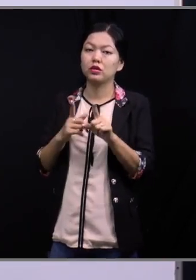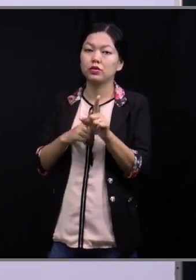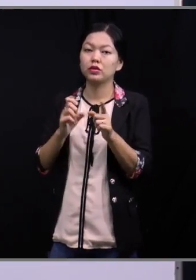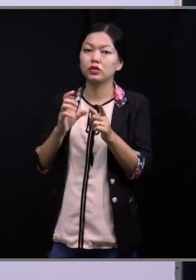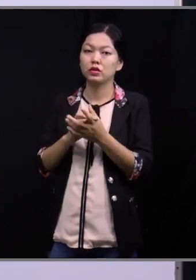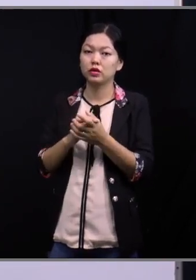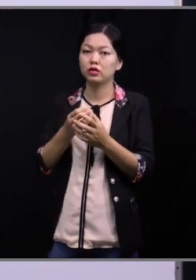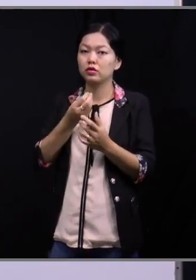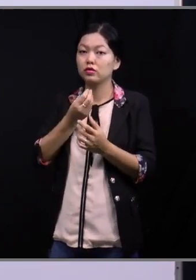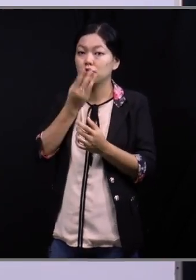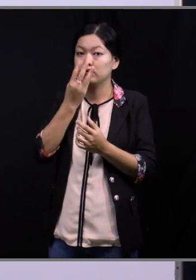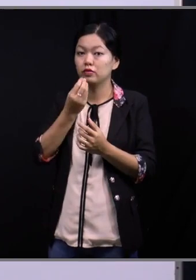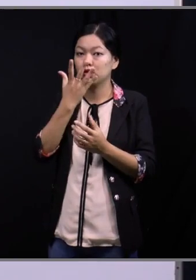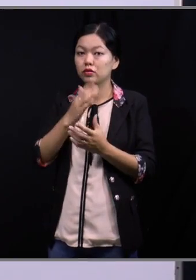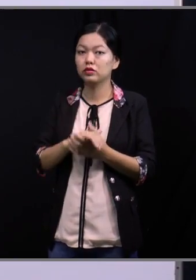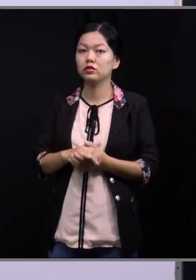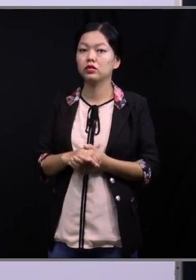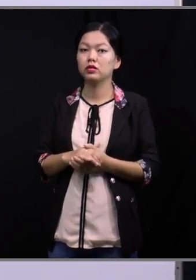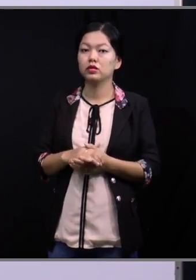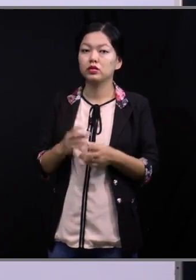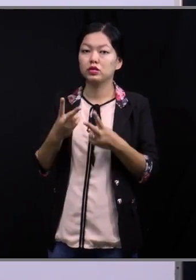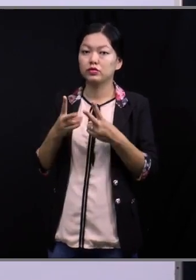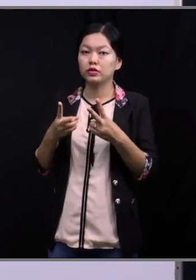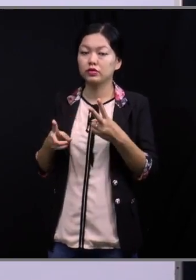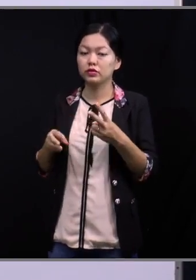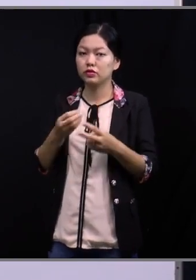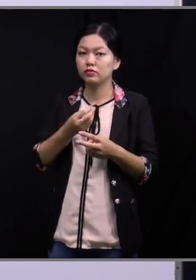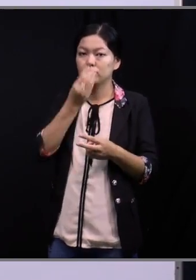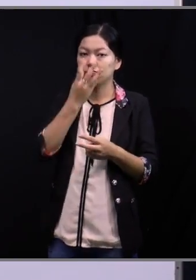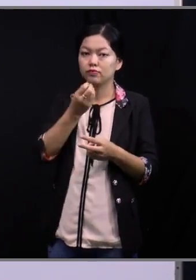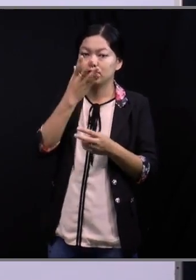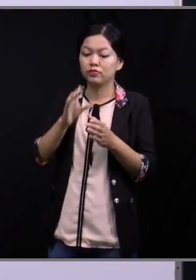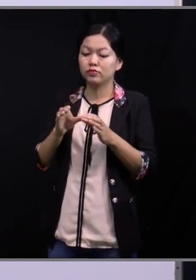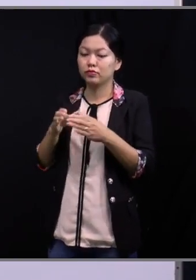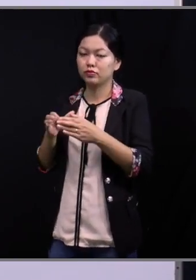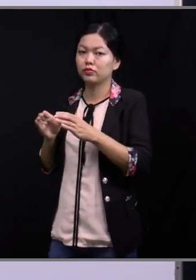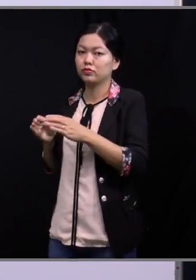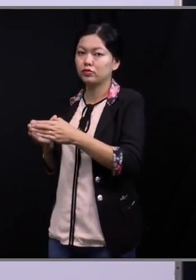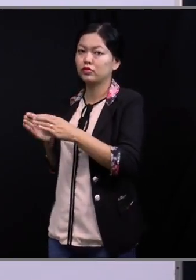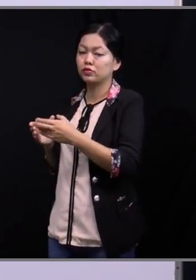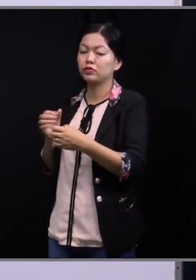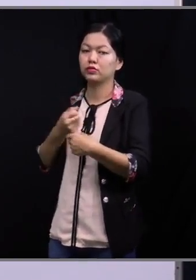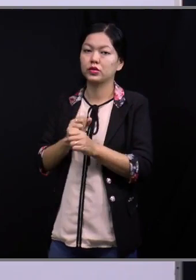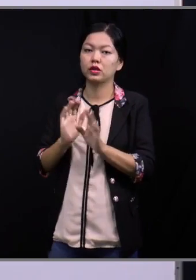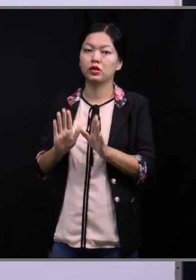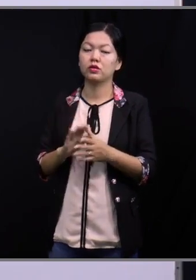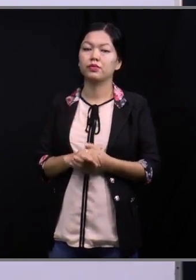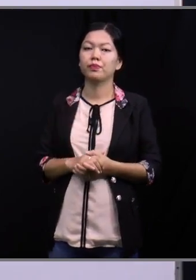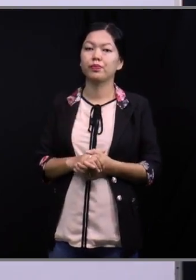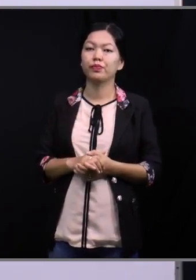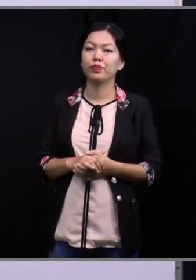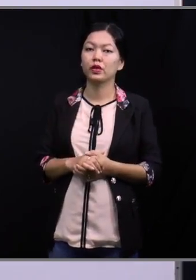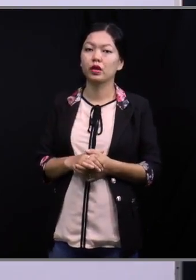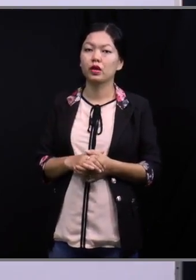flowers, so also the monocot flowers, flowers. So they have been placed under the division angiospermae. And in case